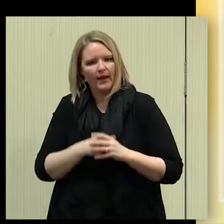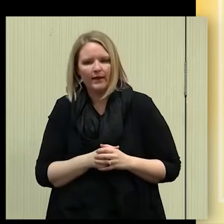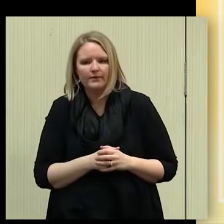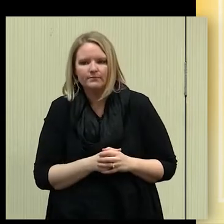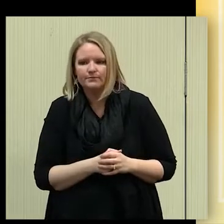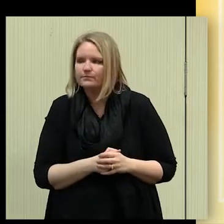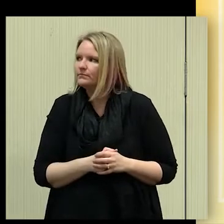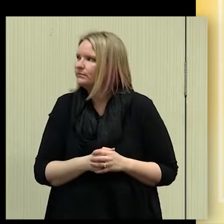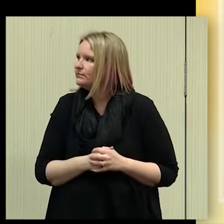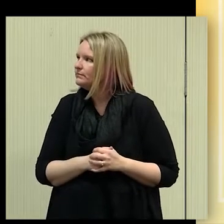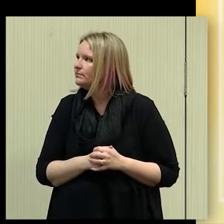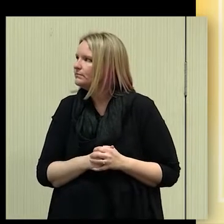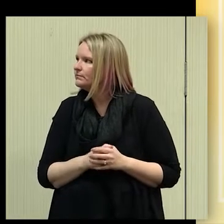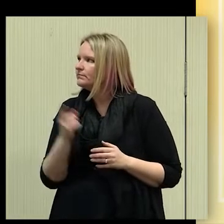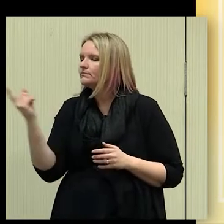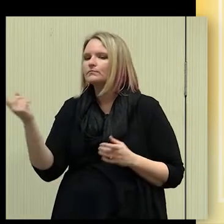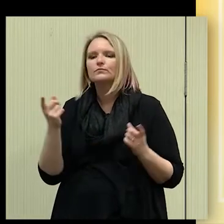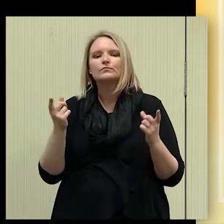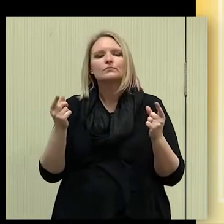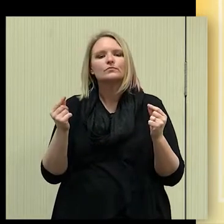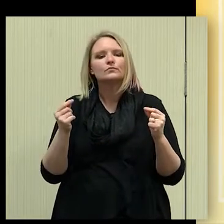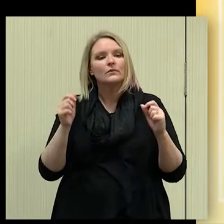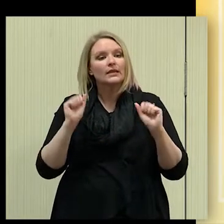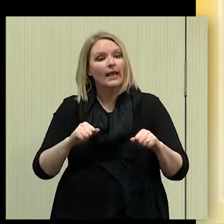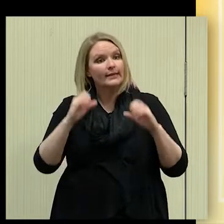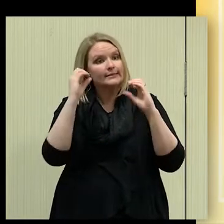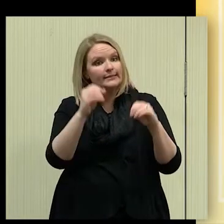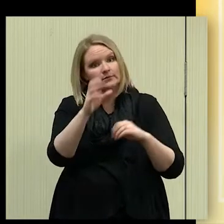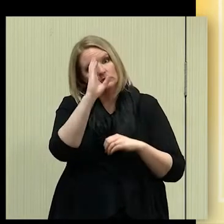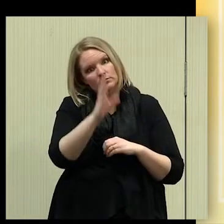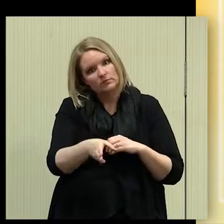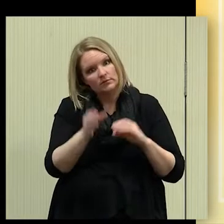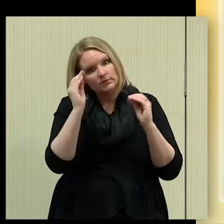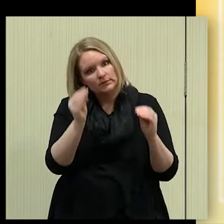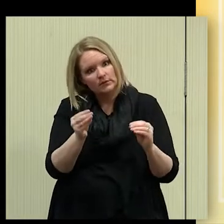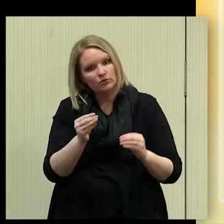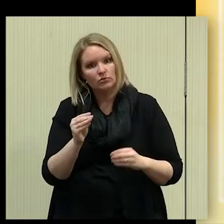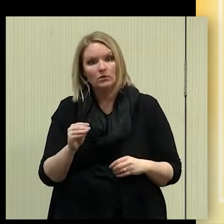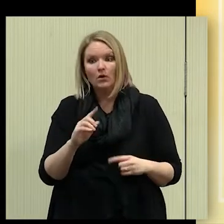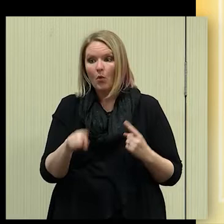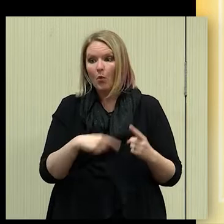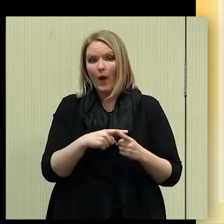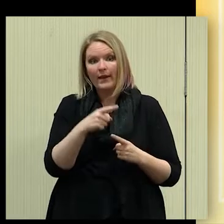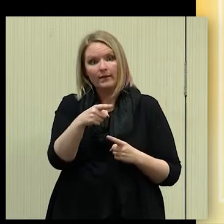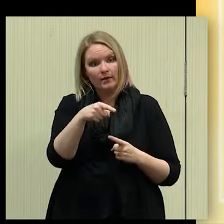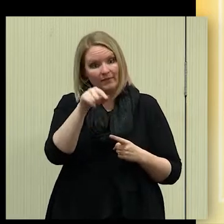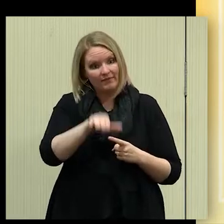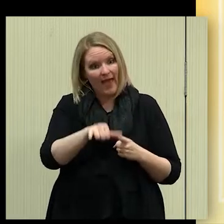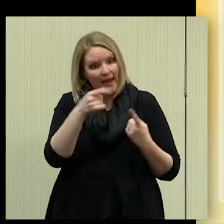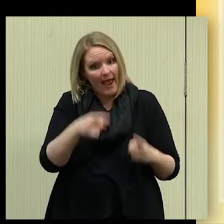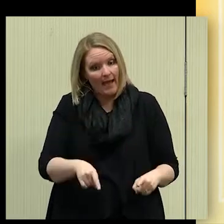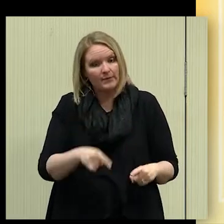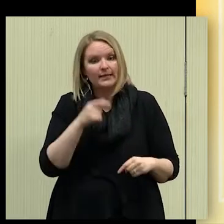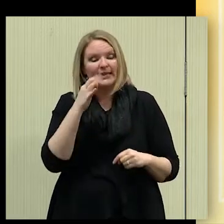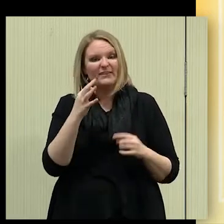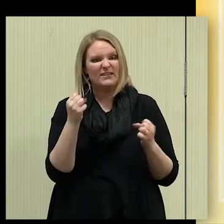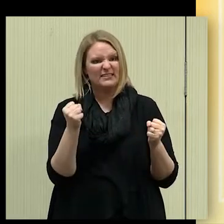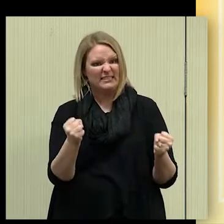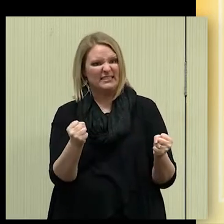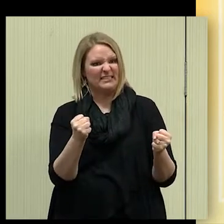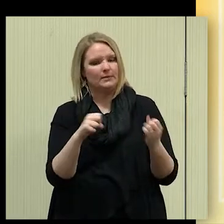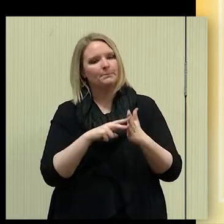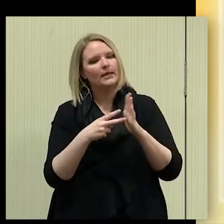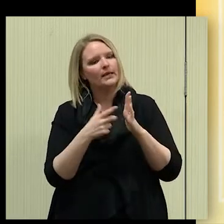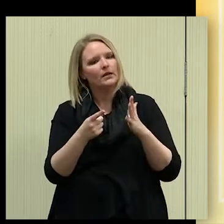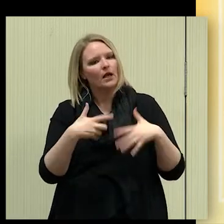So there's ways we can do that, like we can directly teach children. When you get like this, when your hands are clenched, it tells me